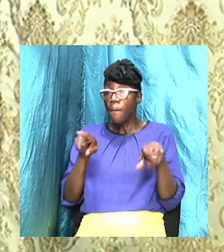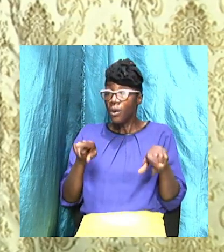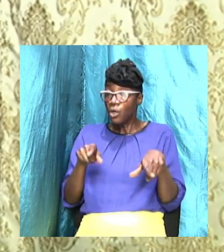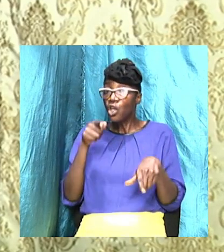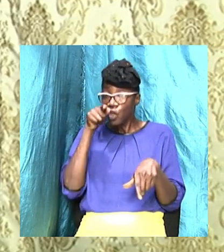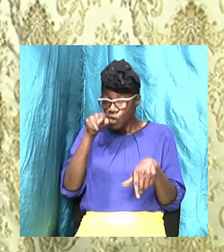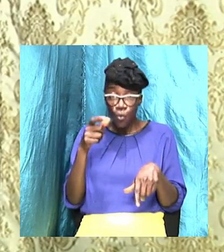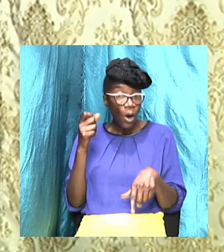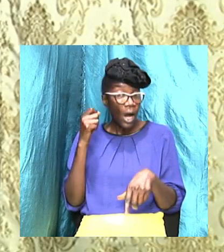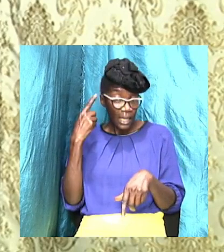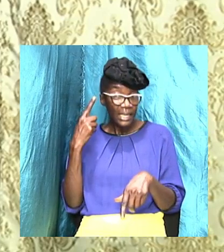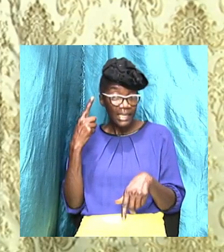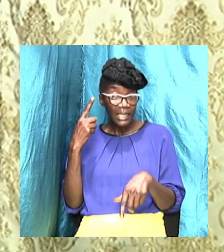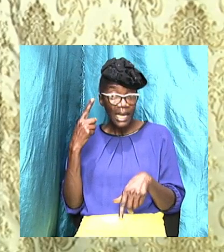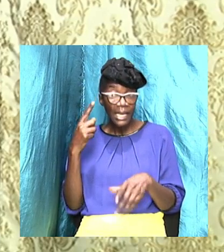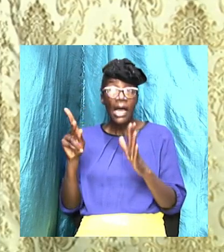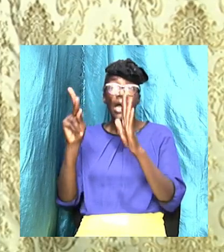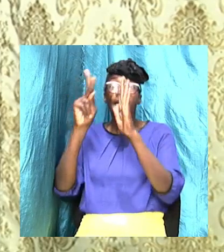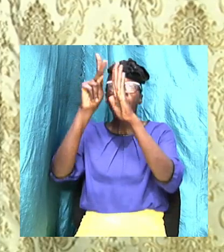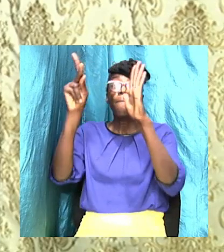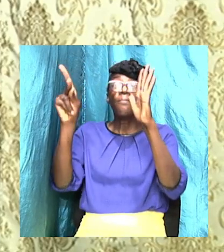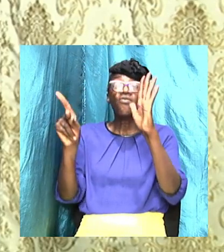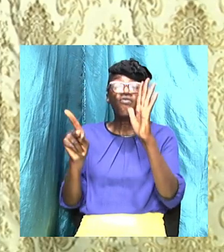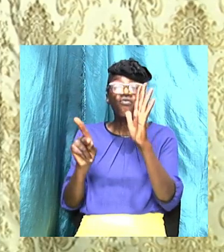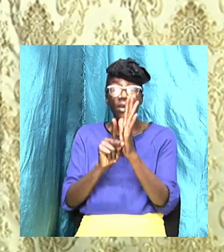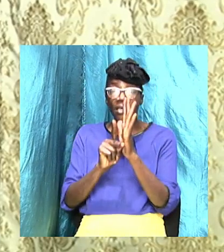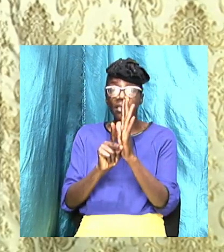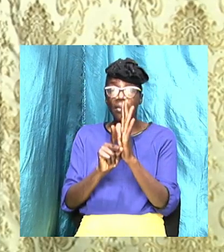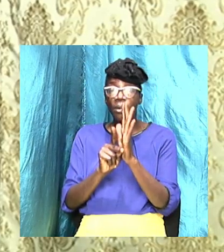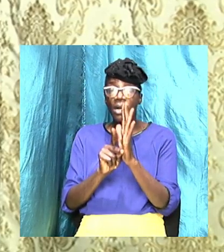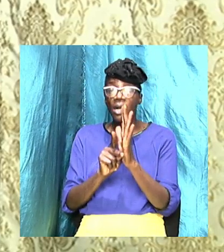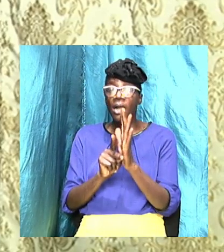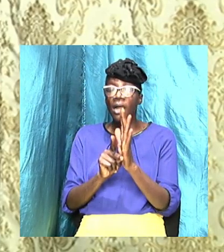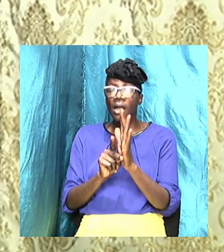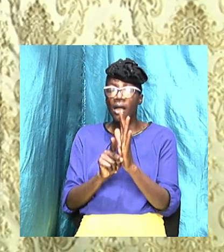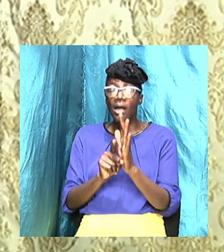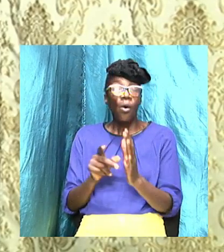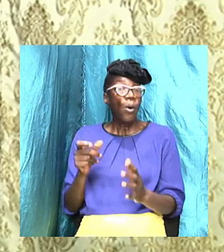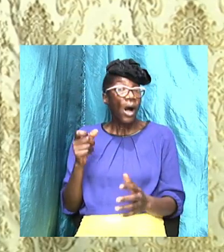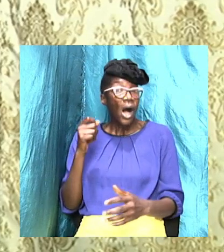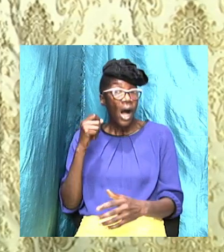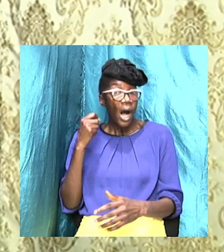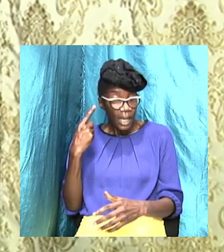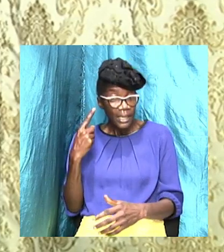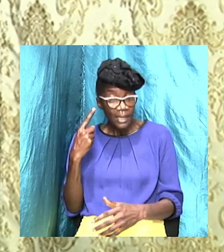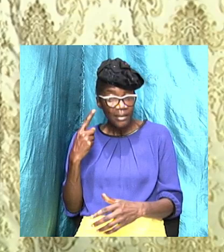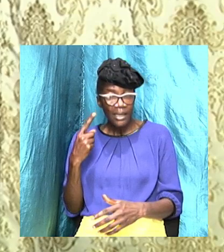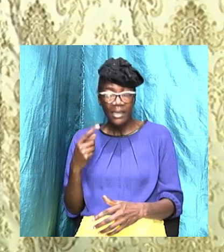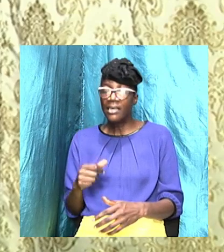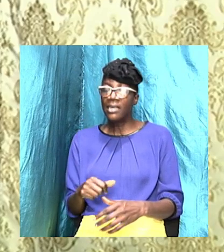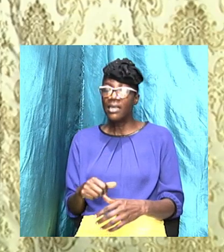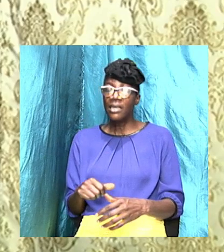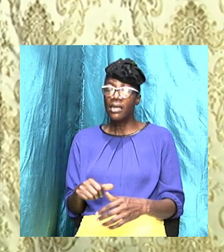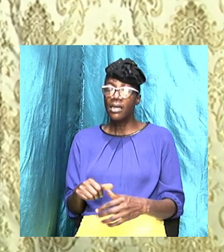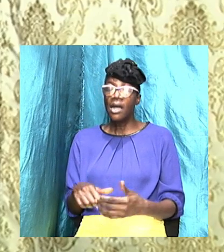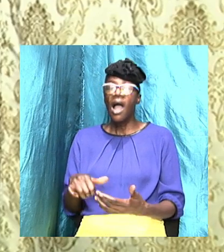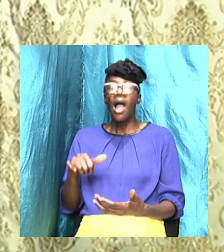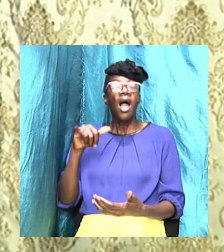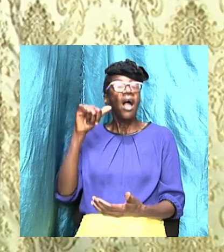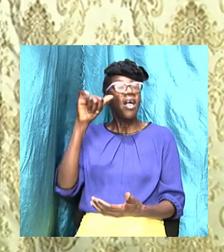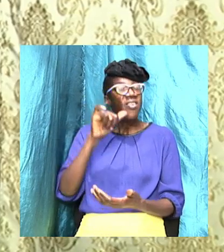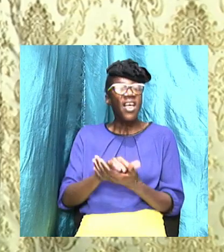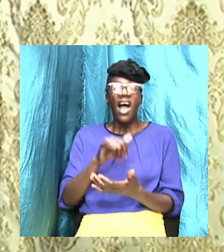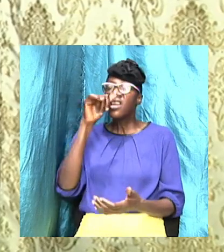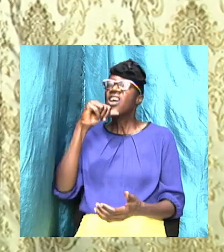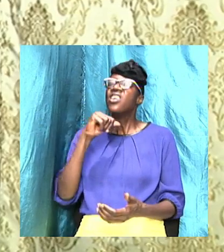understand that based on the principles, we can draw some conclusion and know that that is not what we ought to